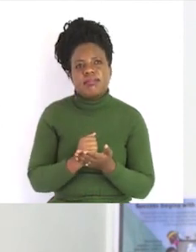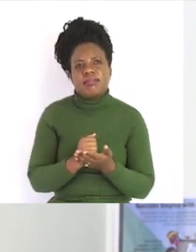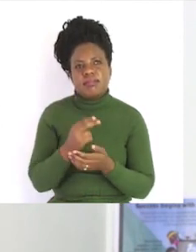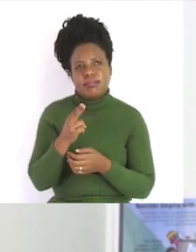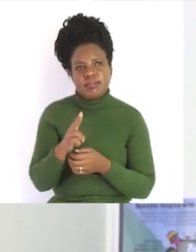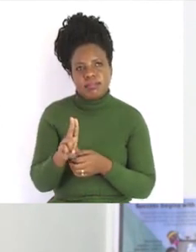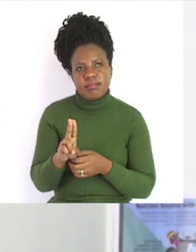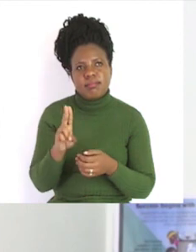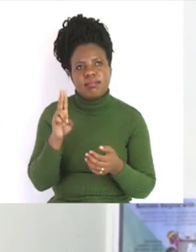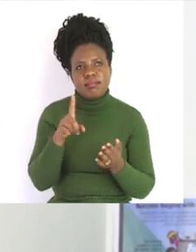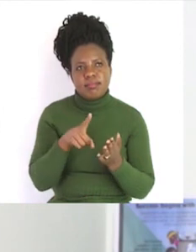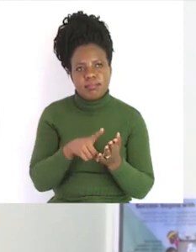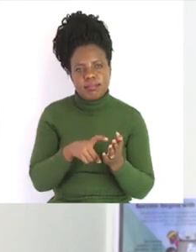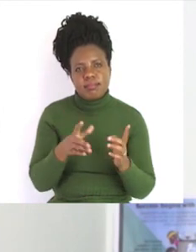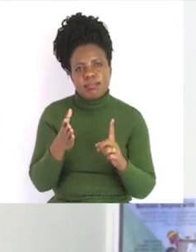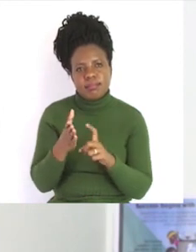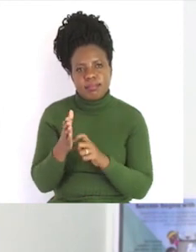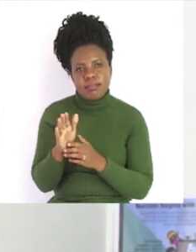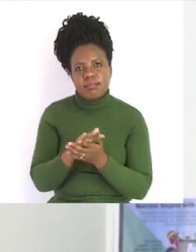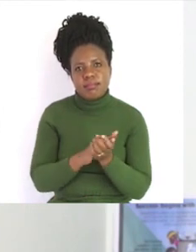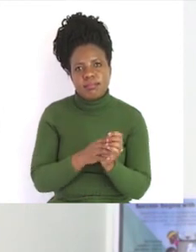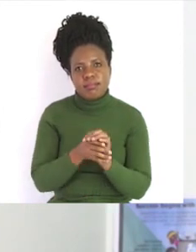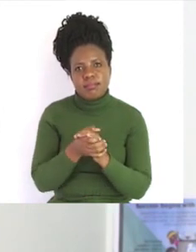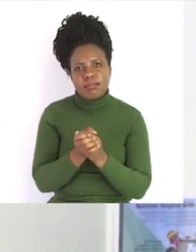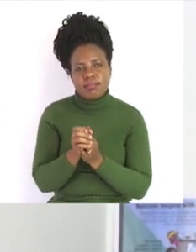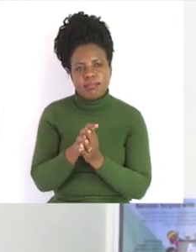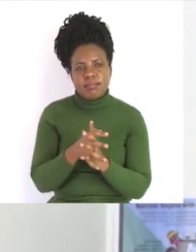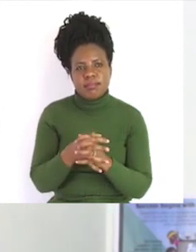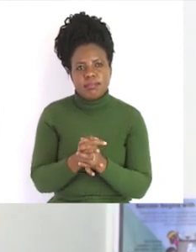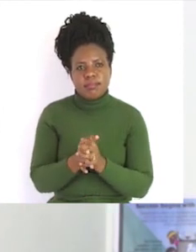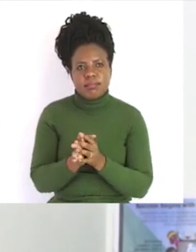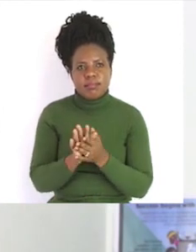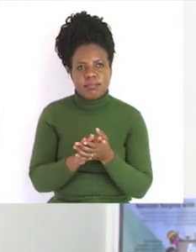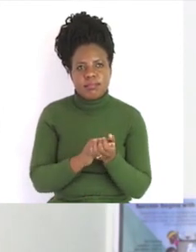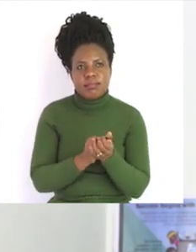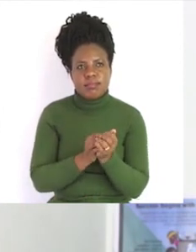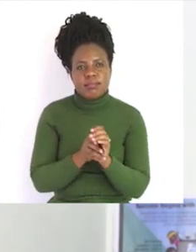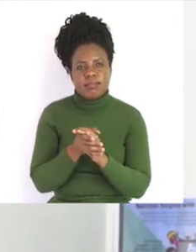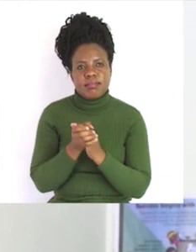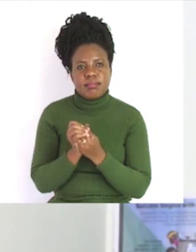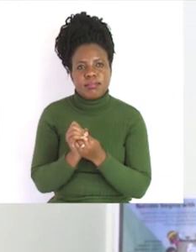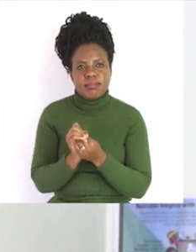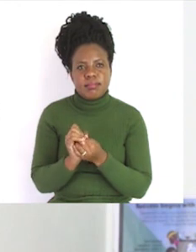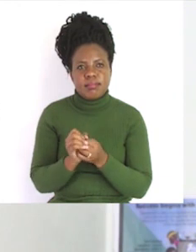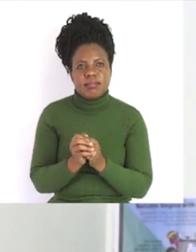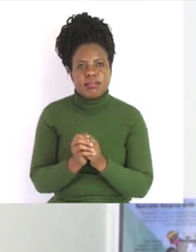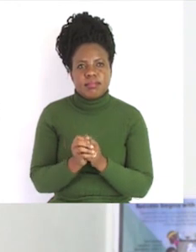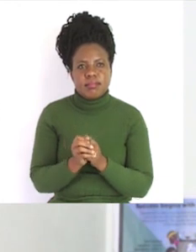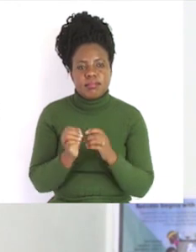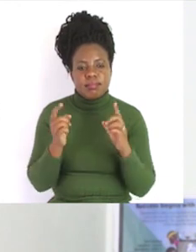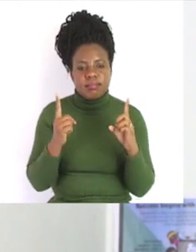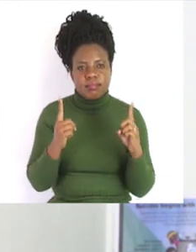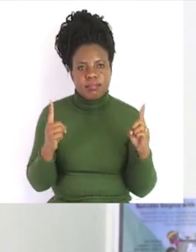right, can you see? That's what Clarice and I are doing. Okay, make sure that you always observe